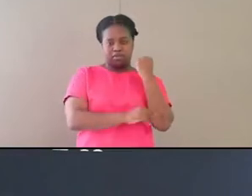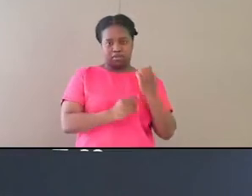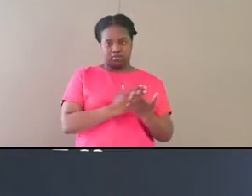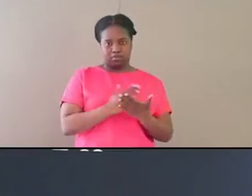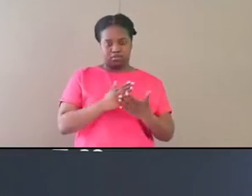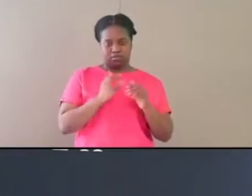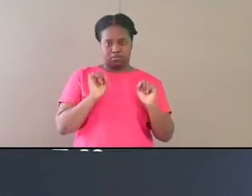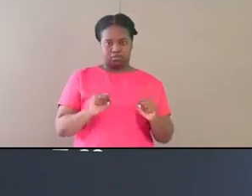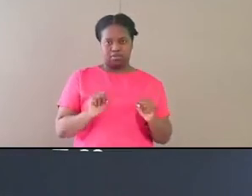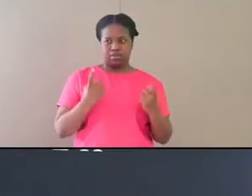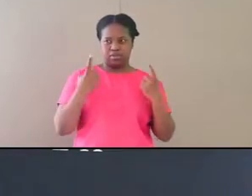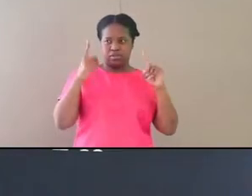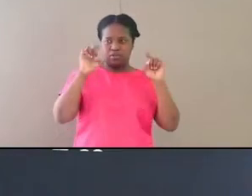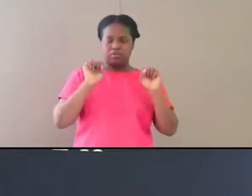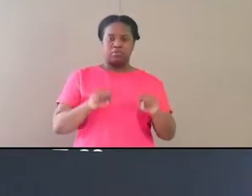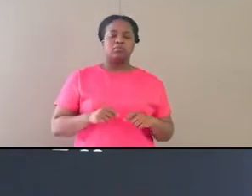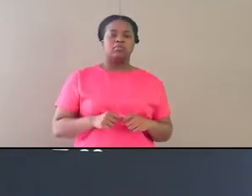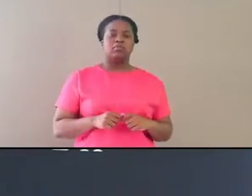mechanism.